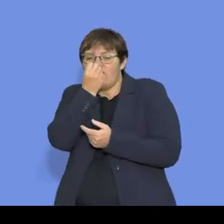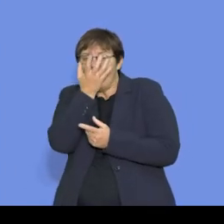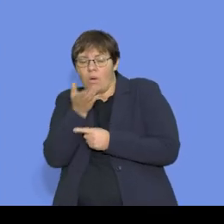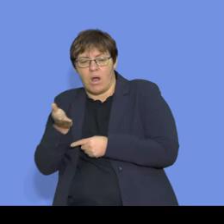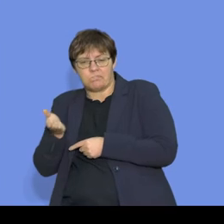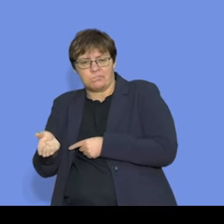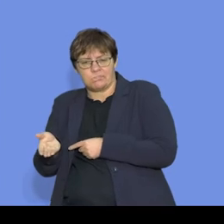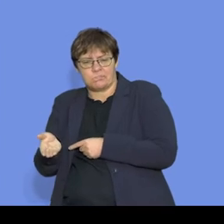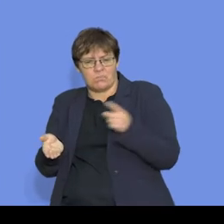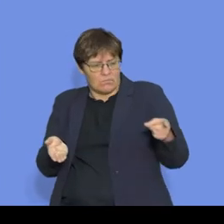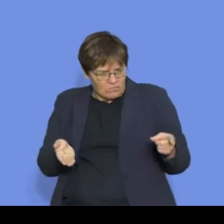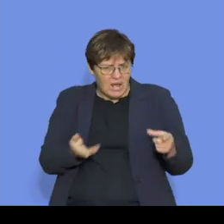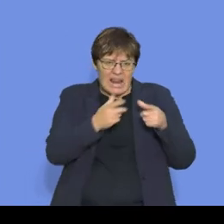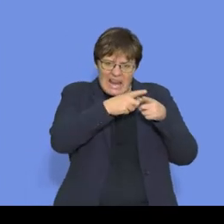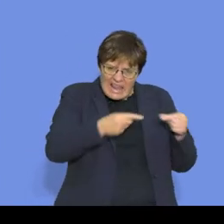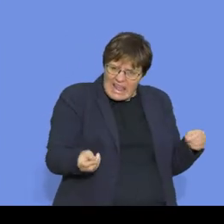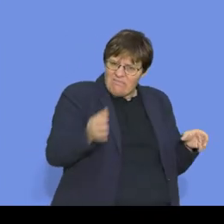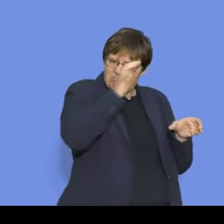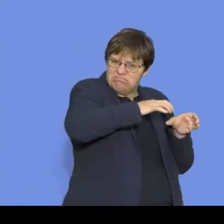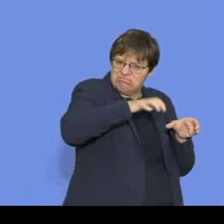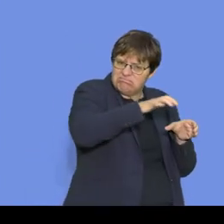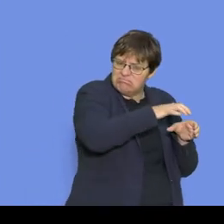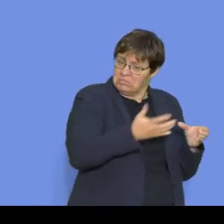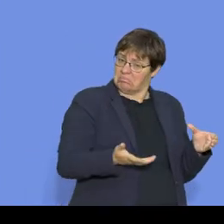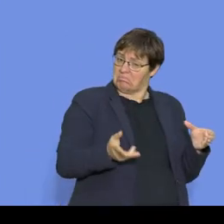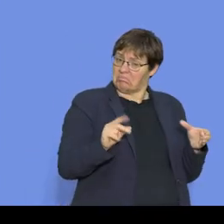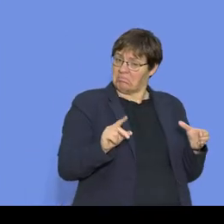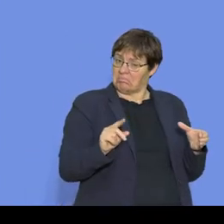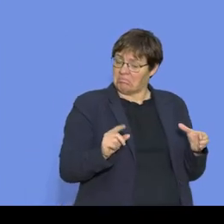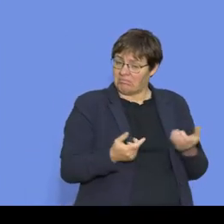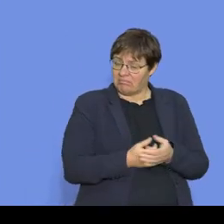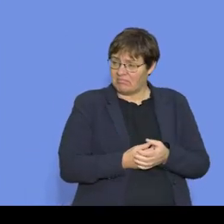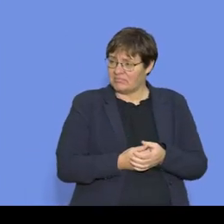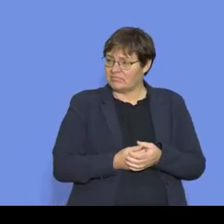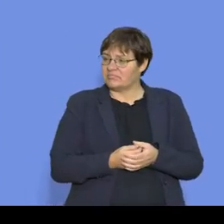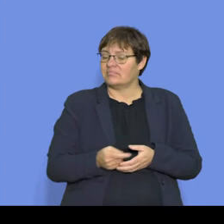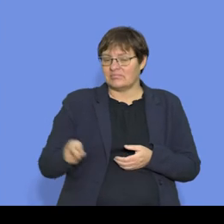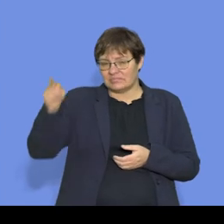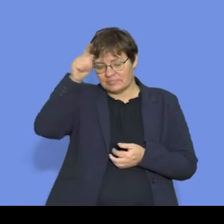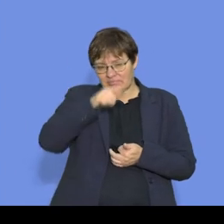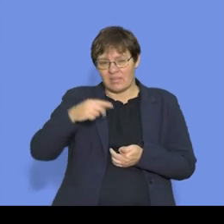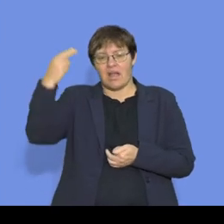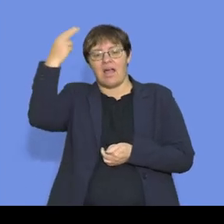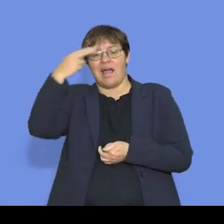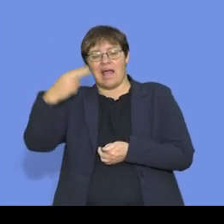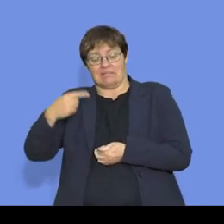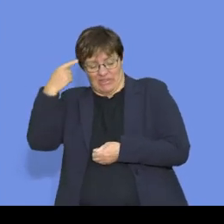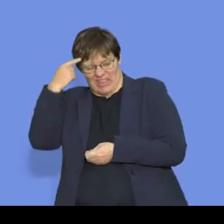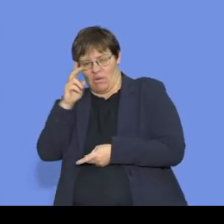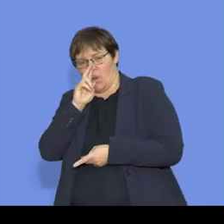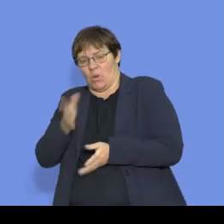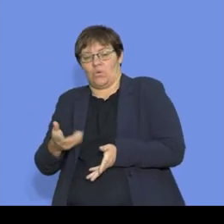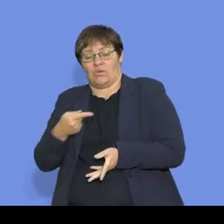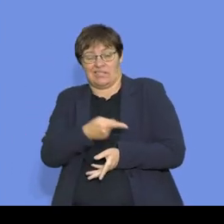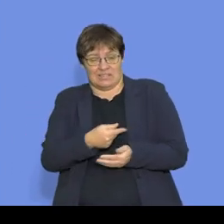flowers, but this actually produced seeds on its leaves. And this is an artist's